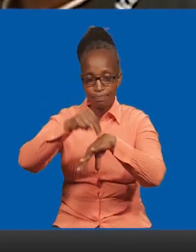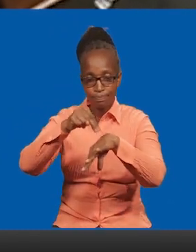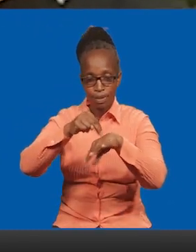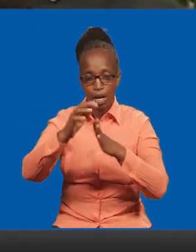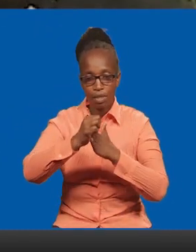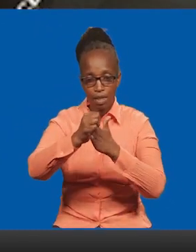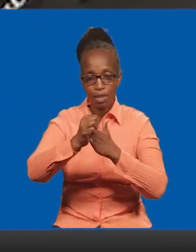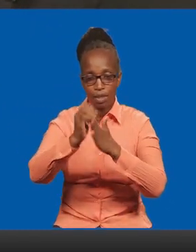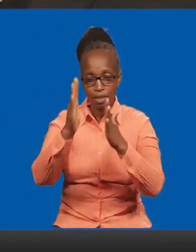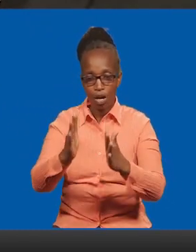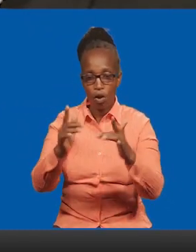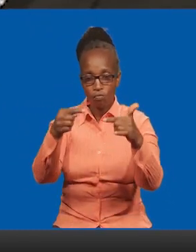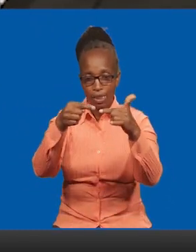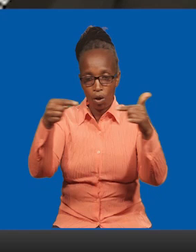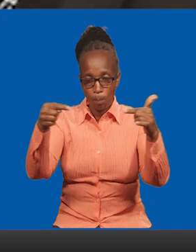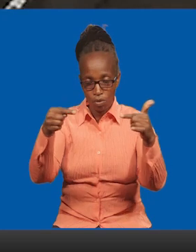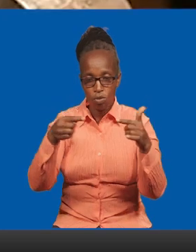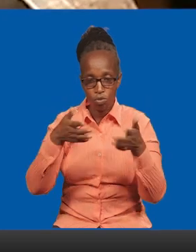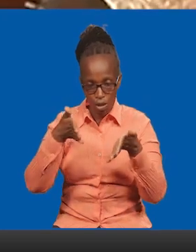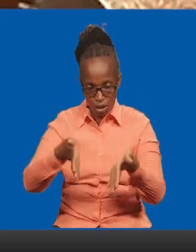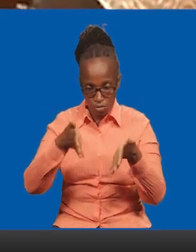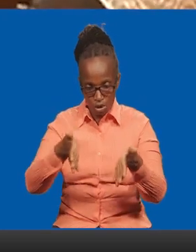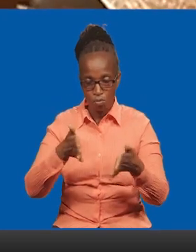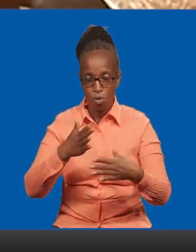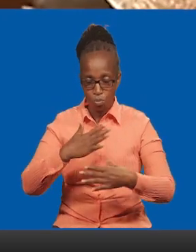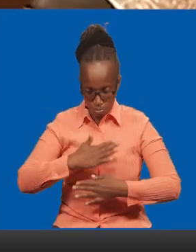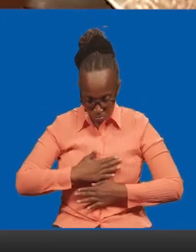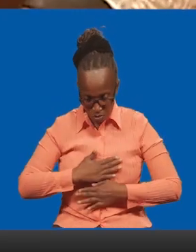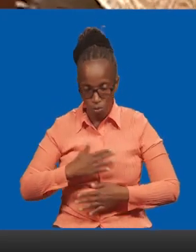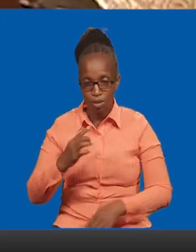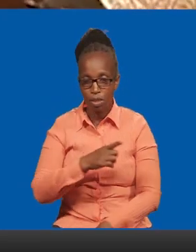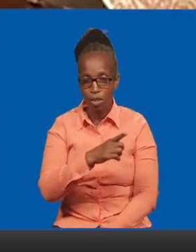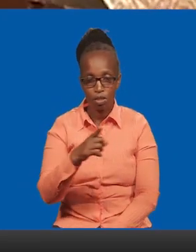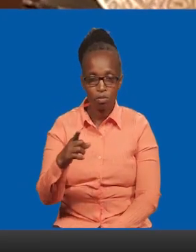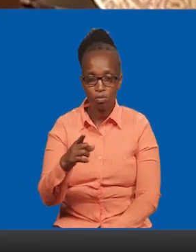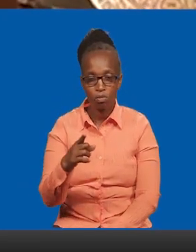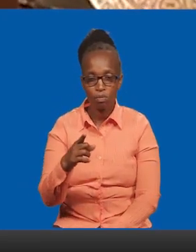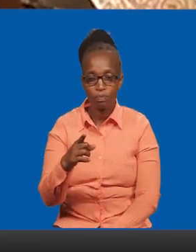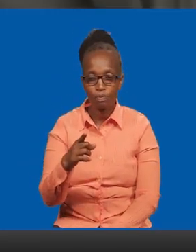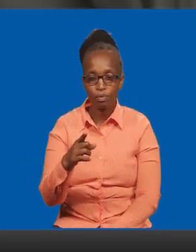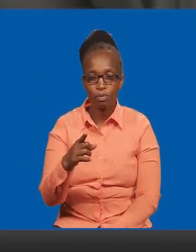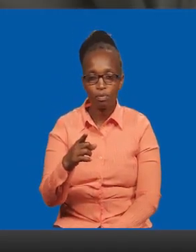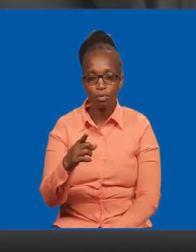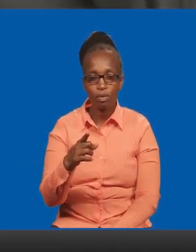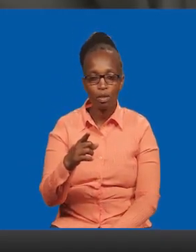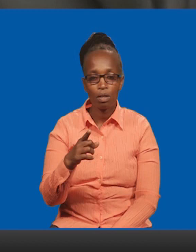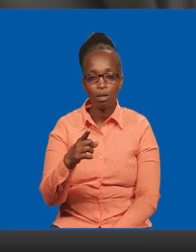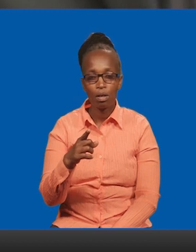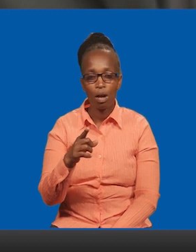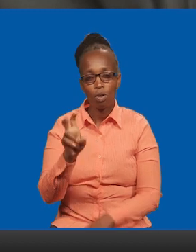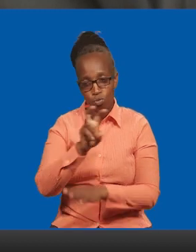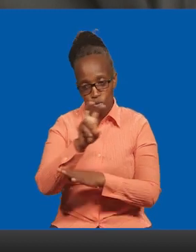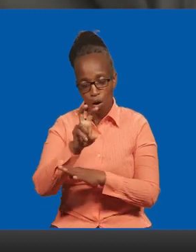nation as a leader of the opposition. We now appeal to you to